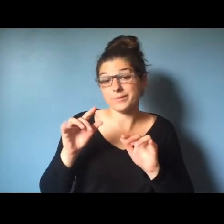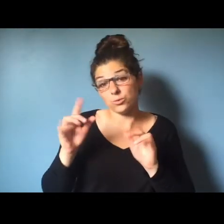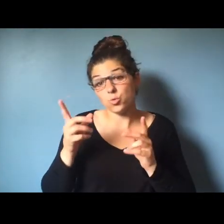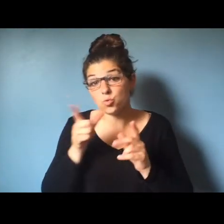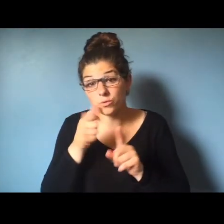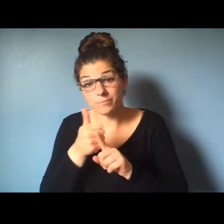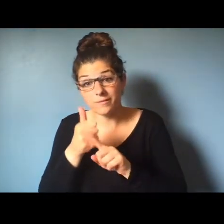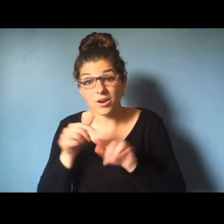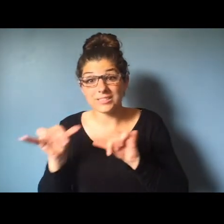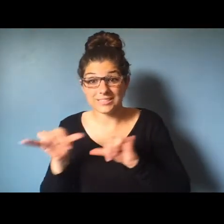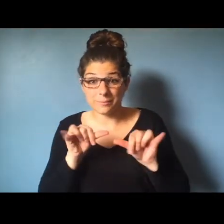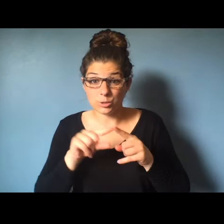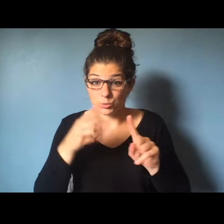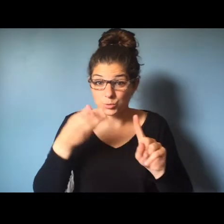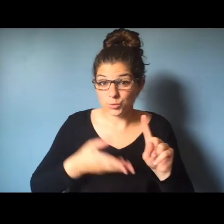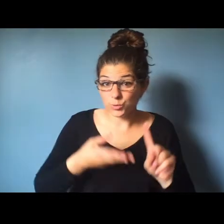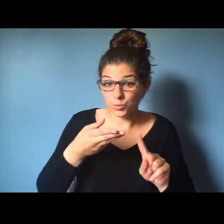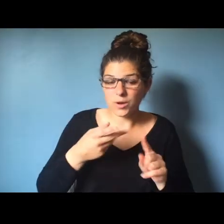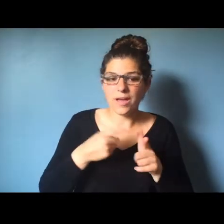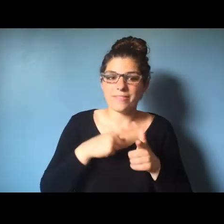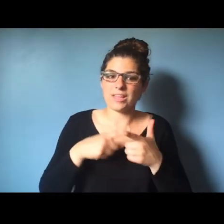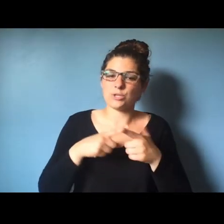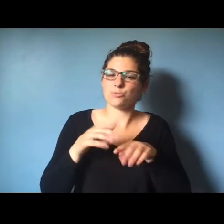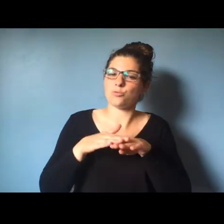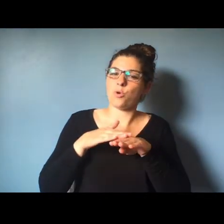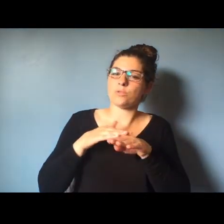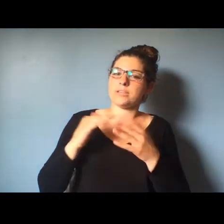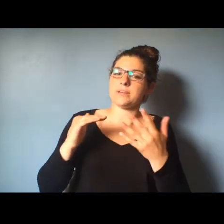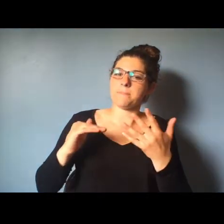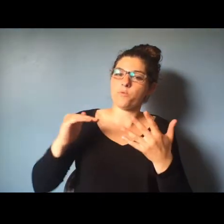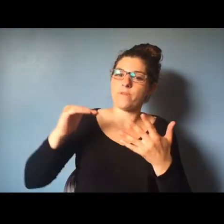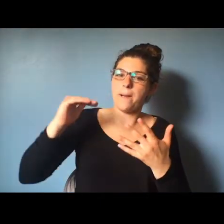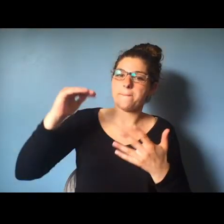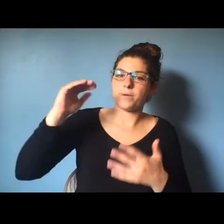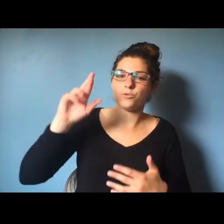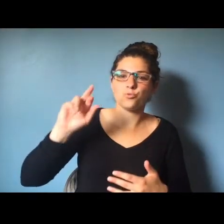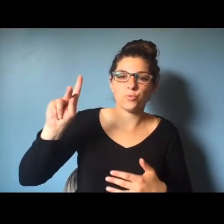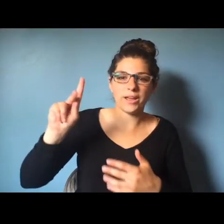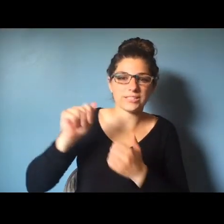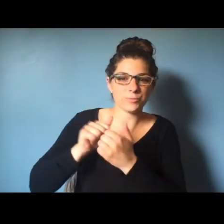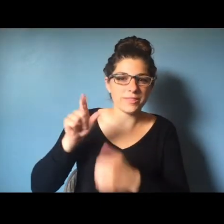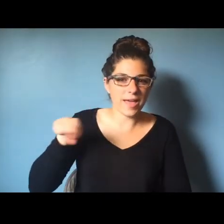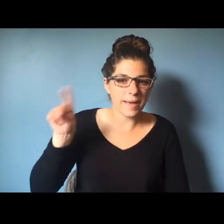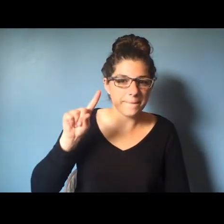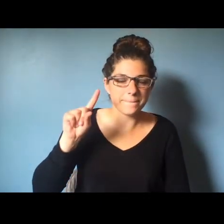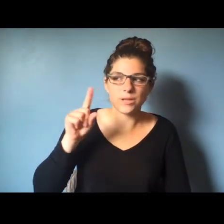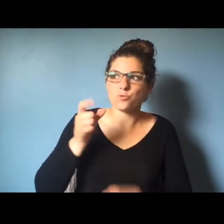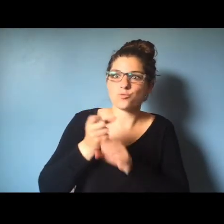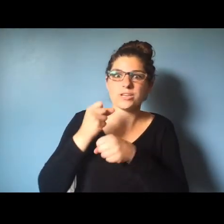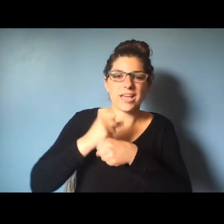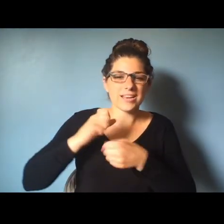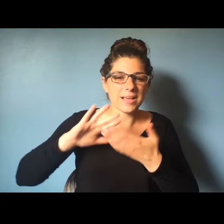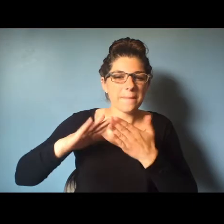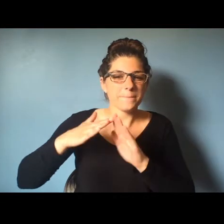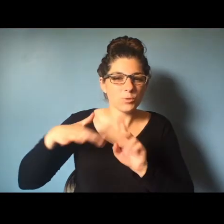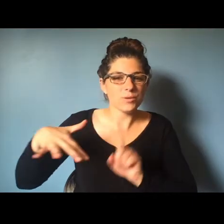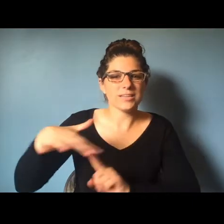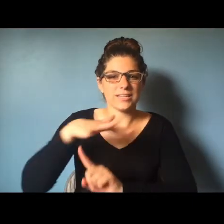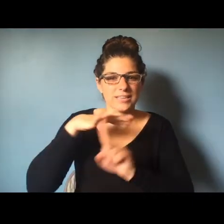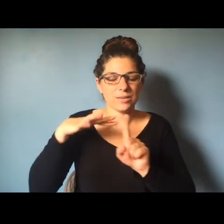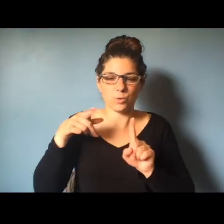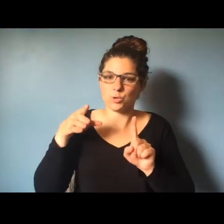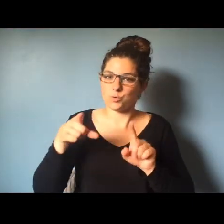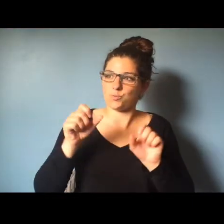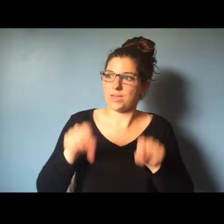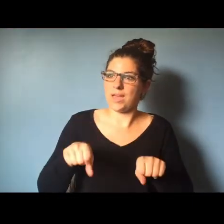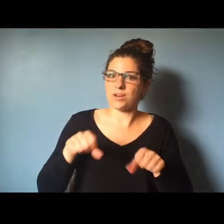and then you slowly kind of move up the ranks with them, and you create this community where you